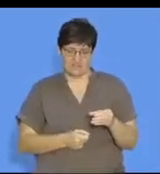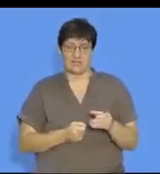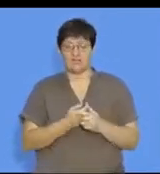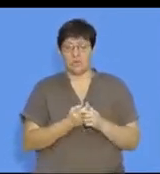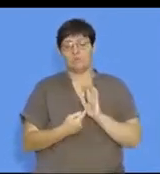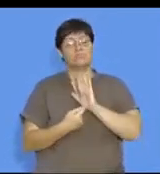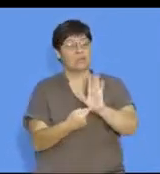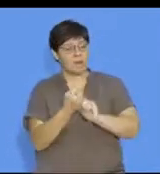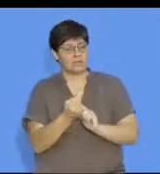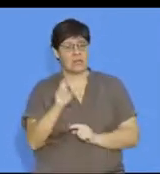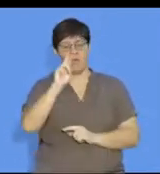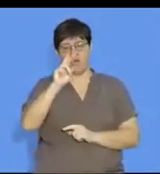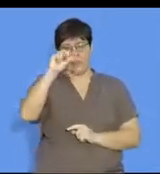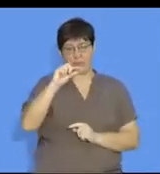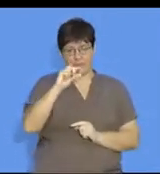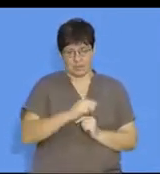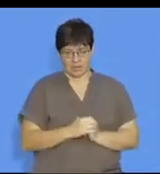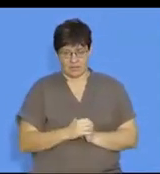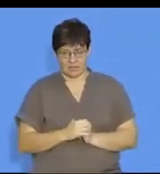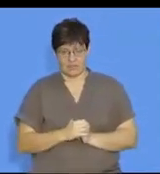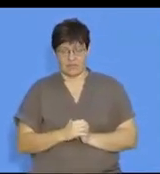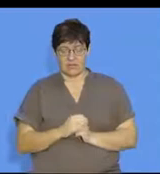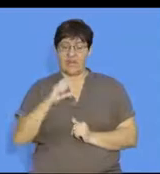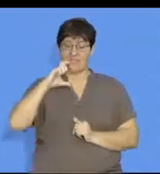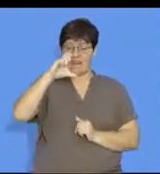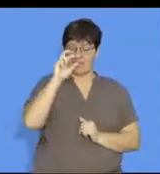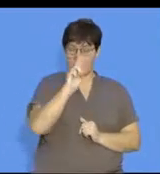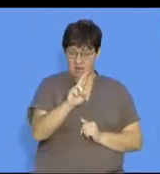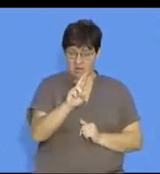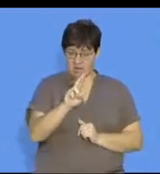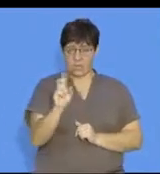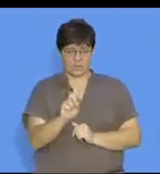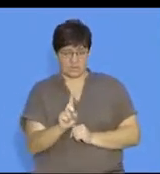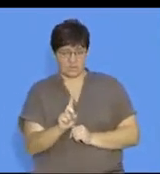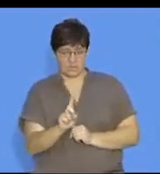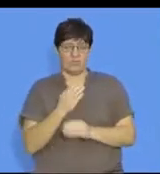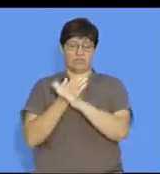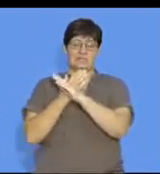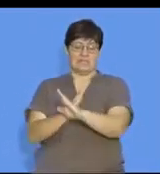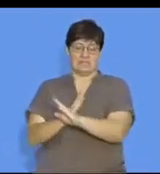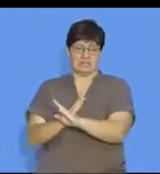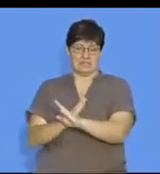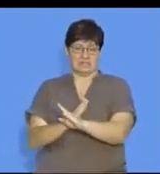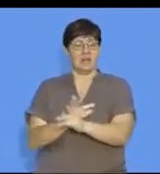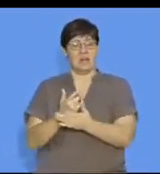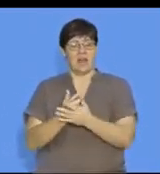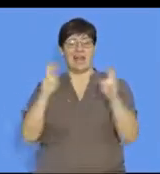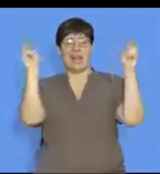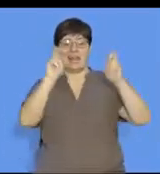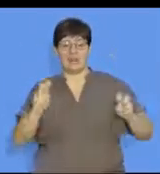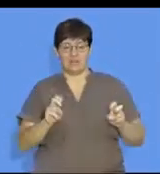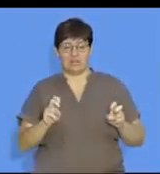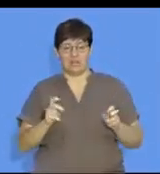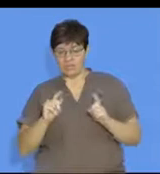resistance is small letter r, while we know that the uppercase R generally represents resistance as an